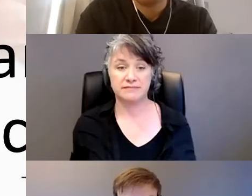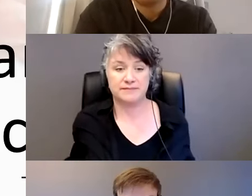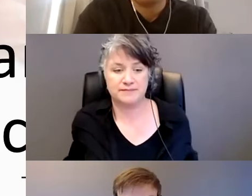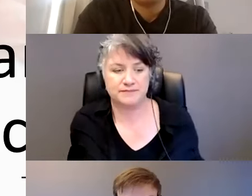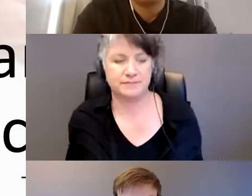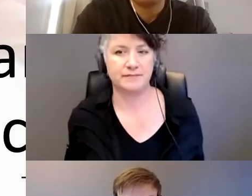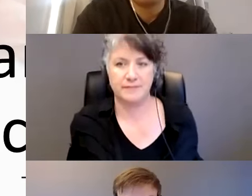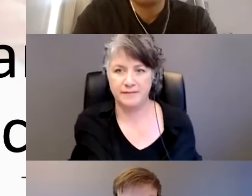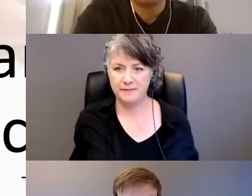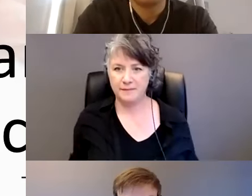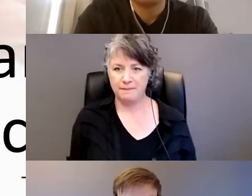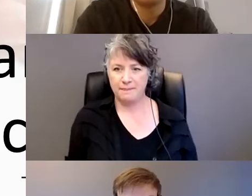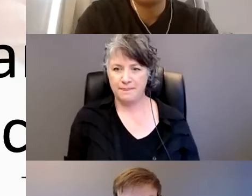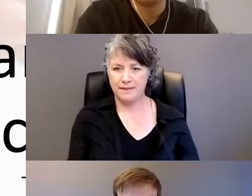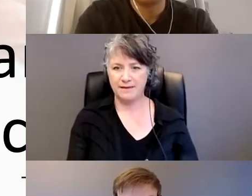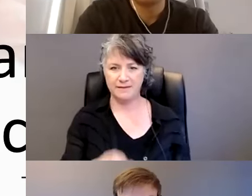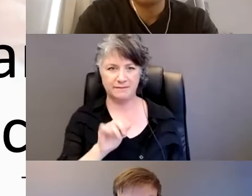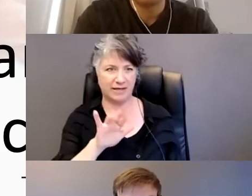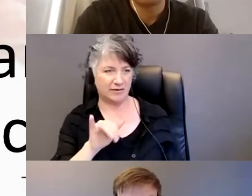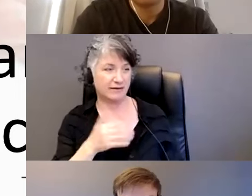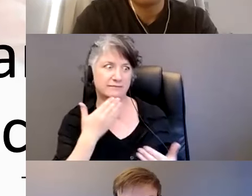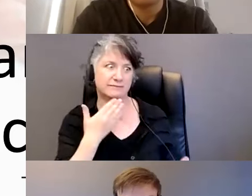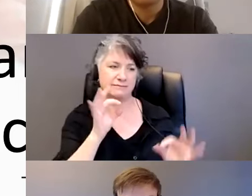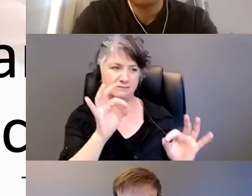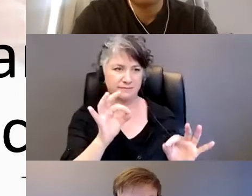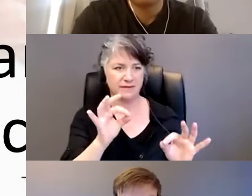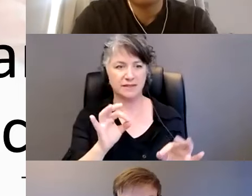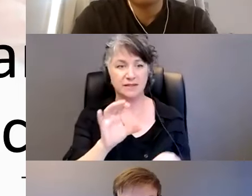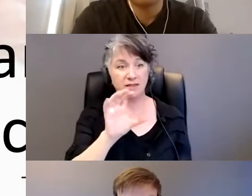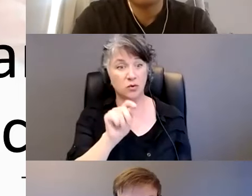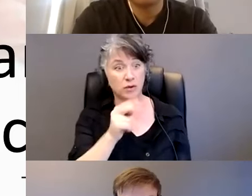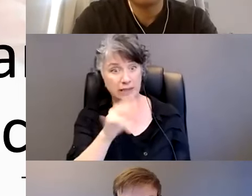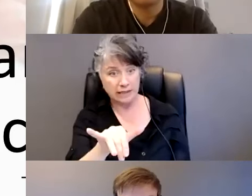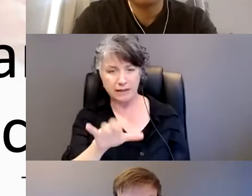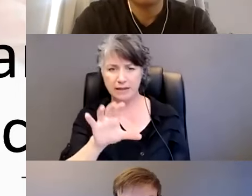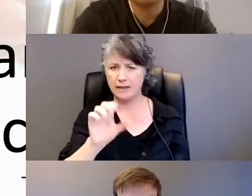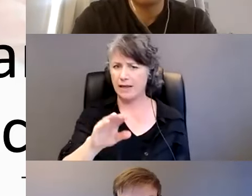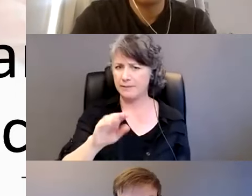Excellent, wonderful, thank you so much. And Courtney, engaging with your team at CAMH.